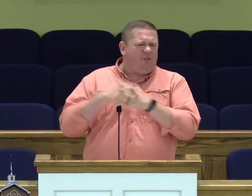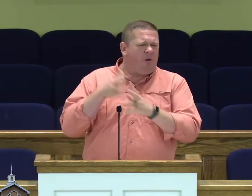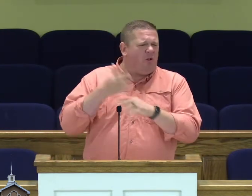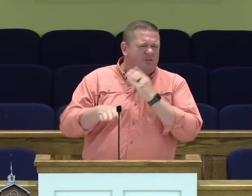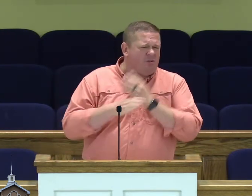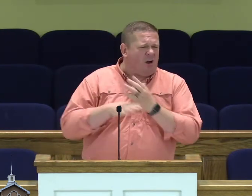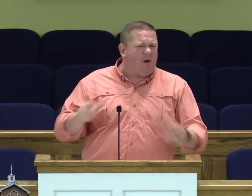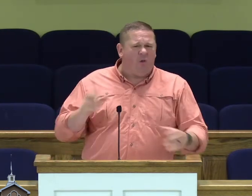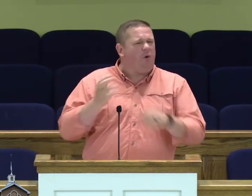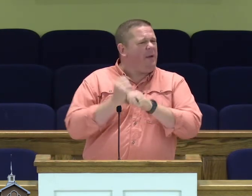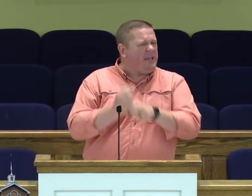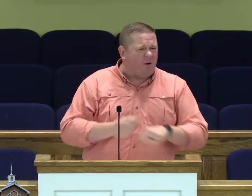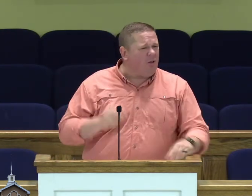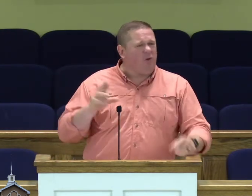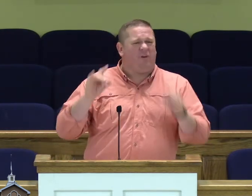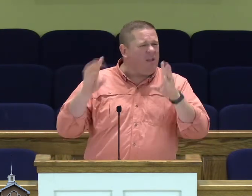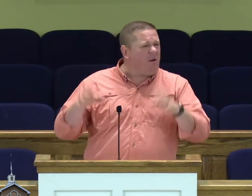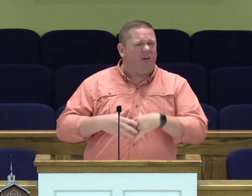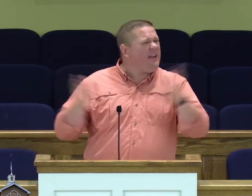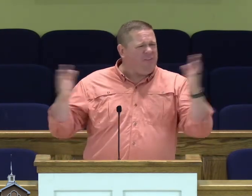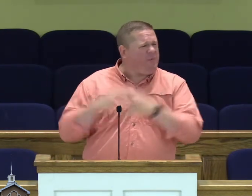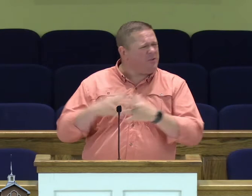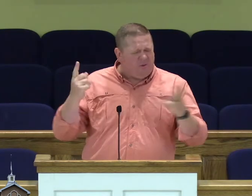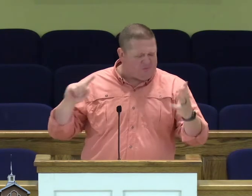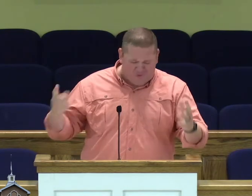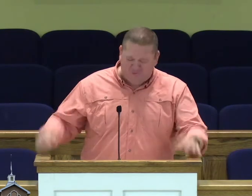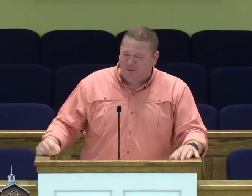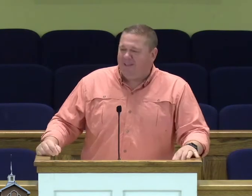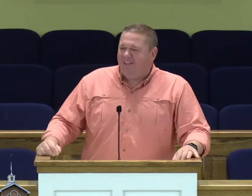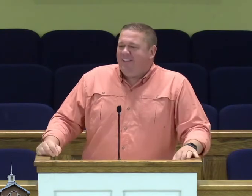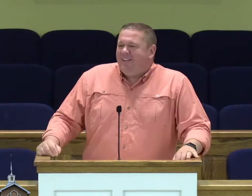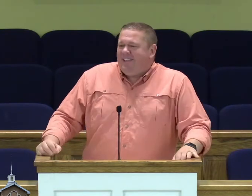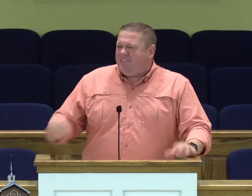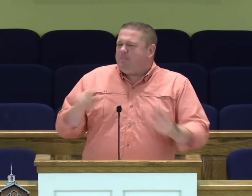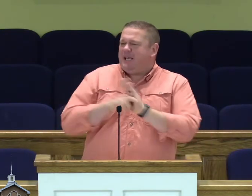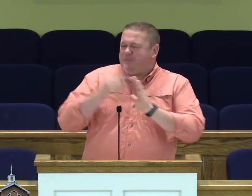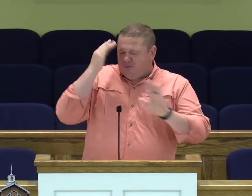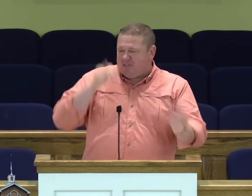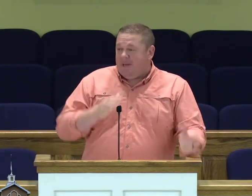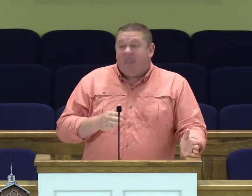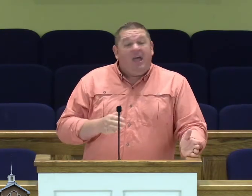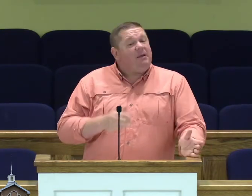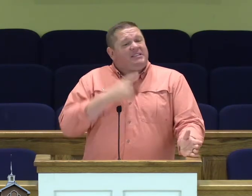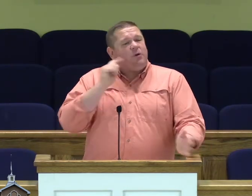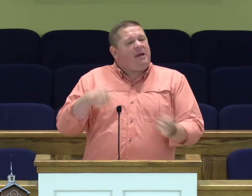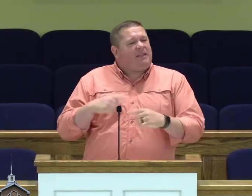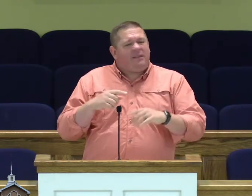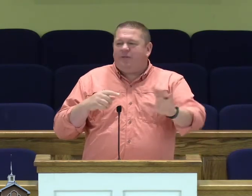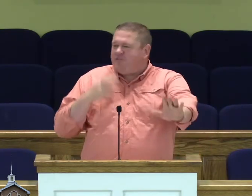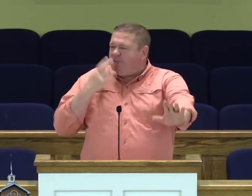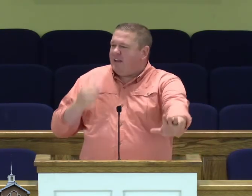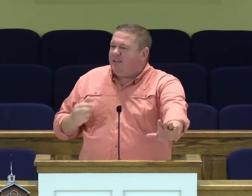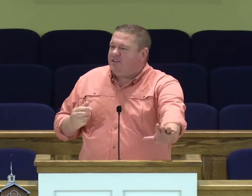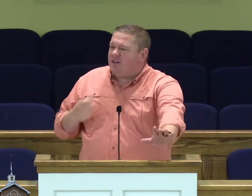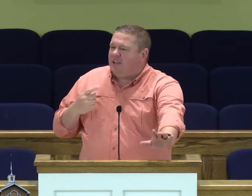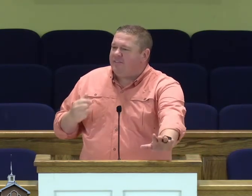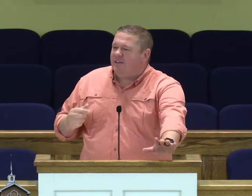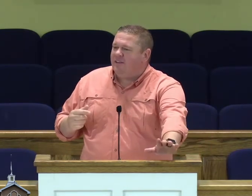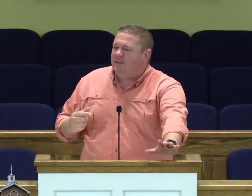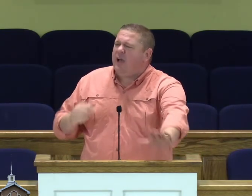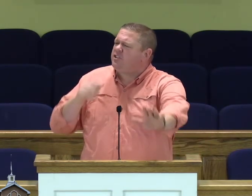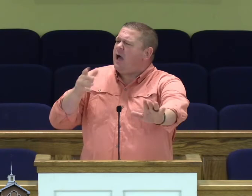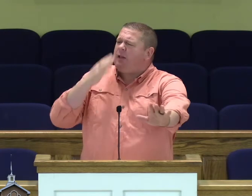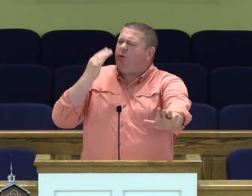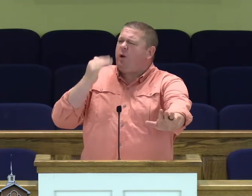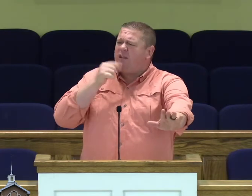would pick a football over a soccer ball or baseball or volleyball or anything. Football is always first. But anyway, even a pessimist knows that. But he said, what about that? That was funny. He should have laughed.